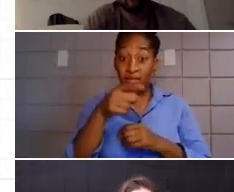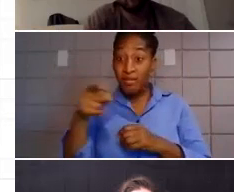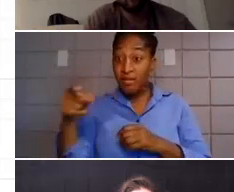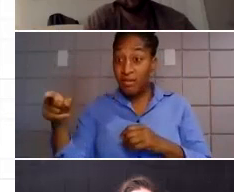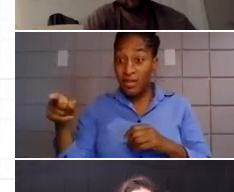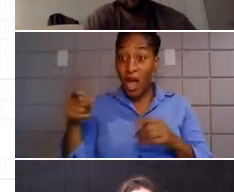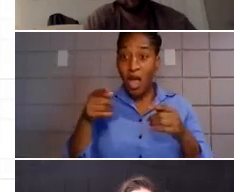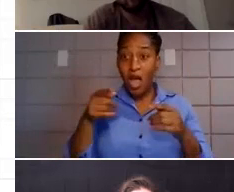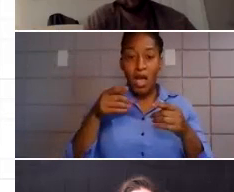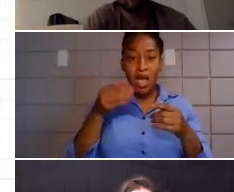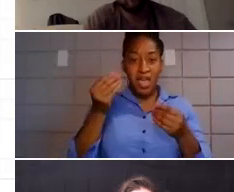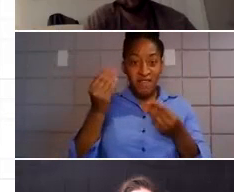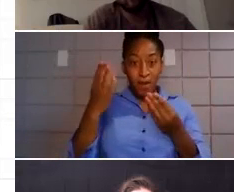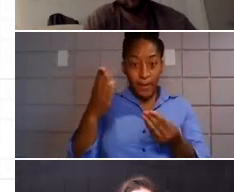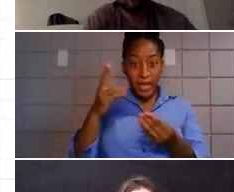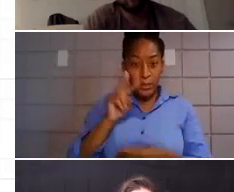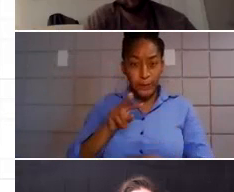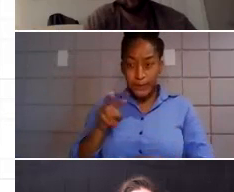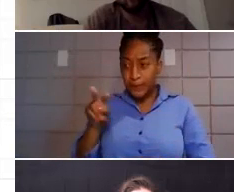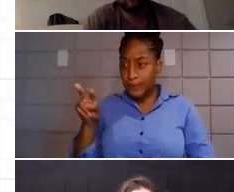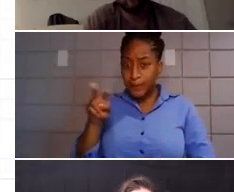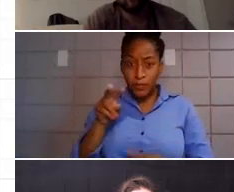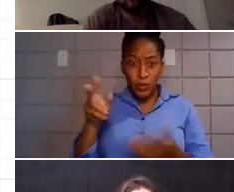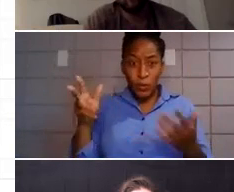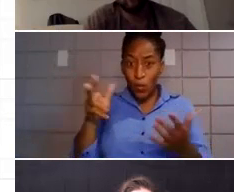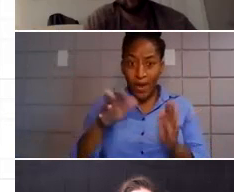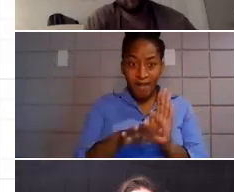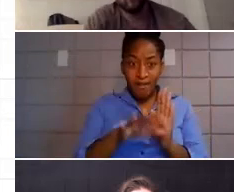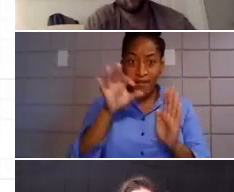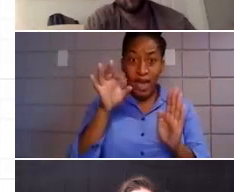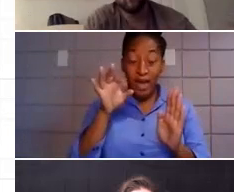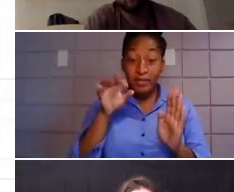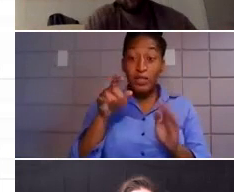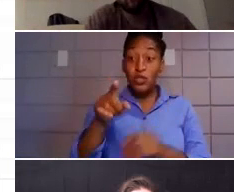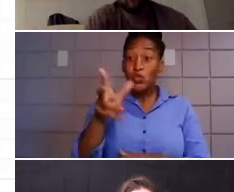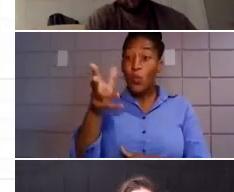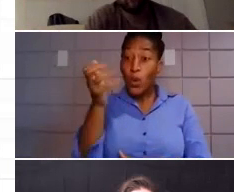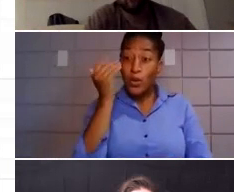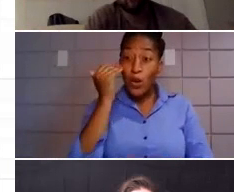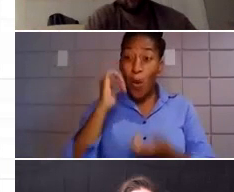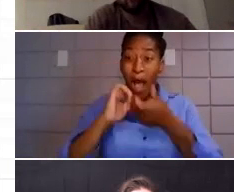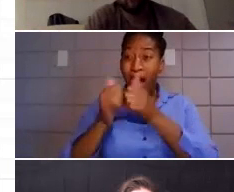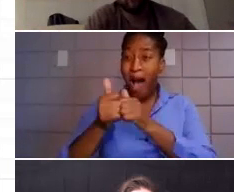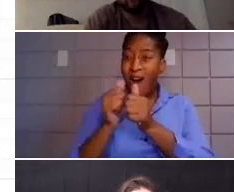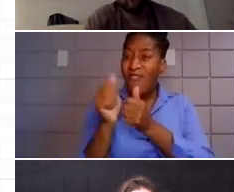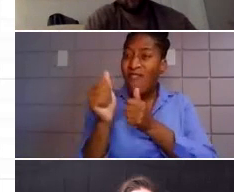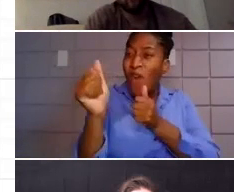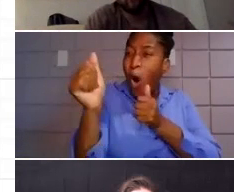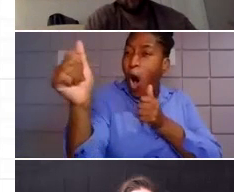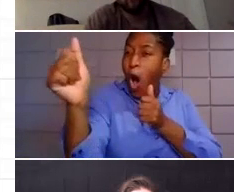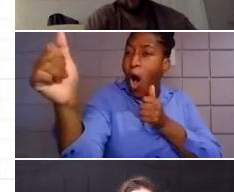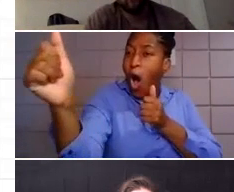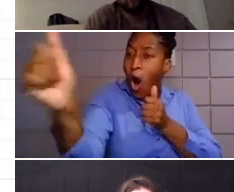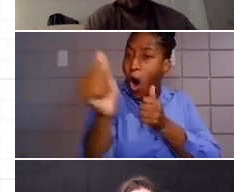final, you can think of it this way. If we want to find out how far it went, then we have to know where did it stop and where did it